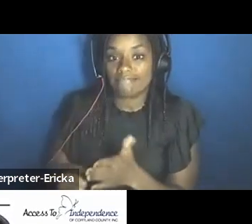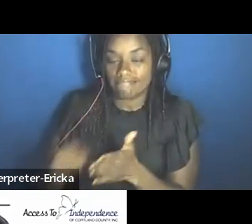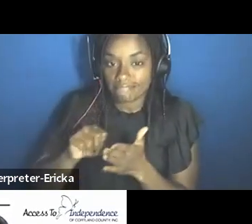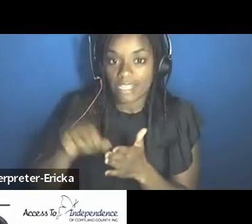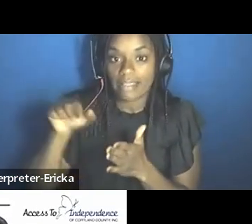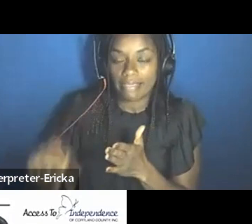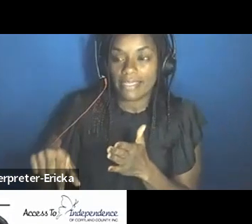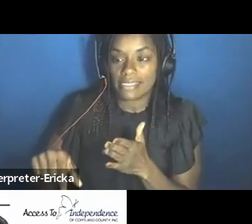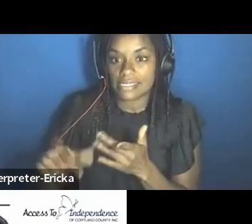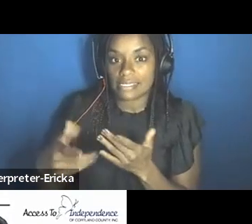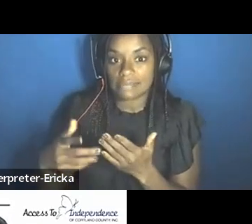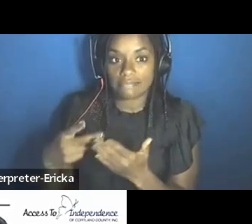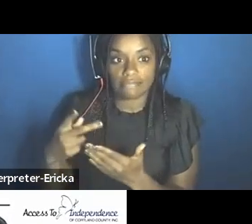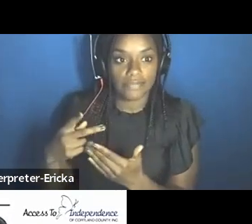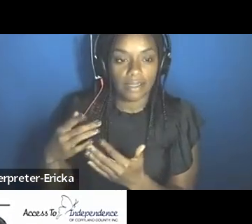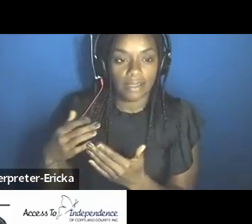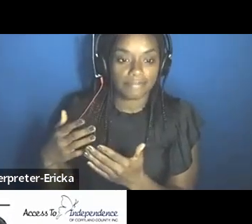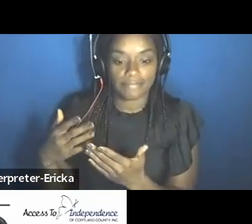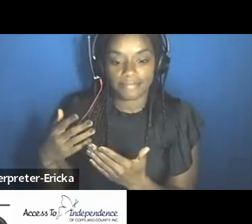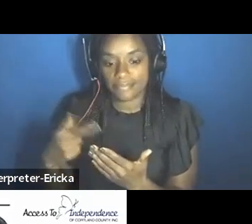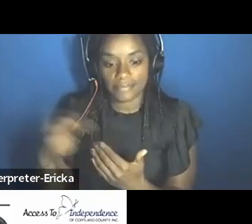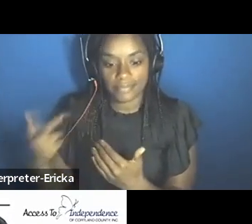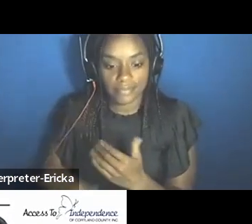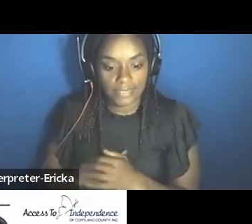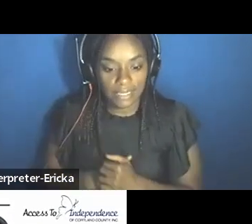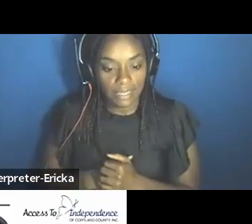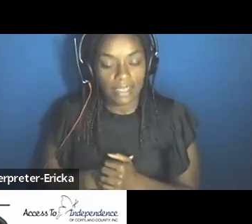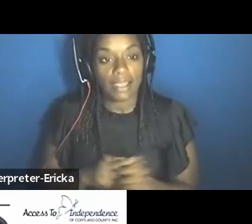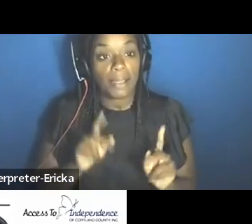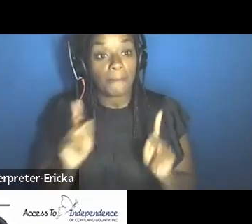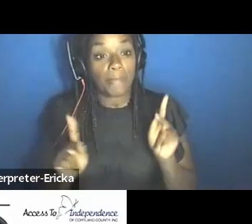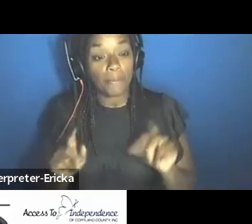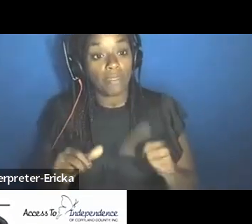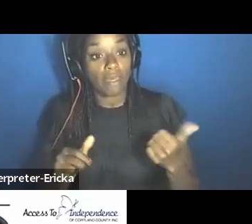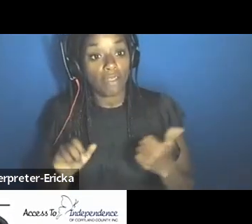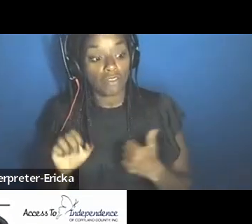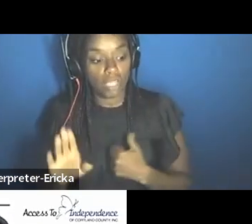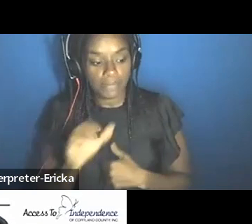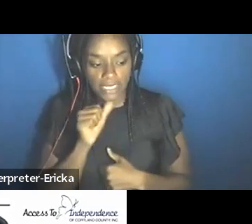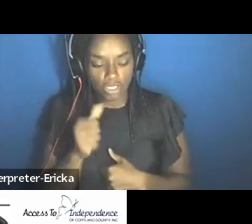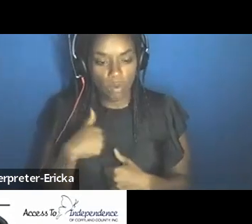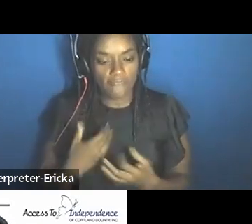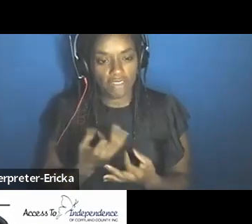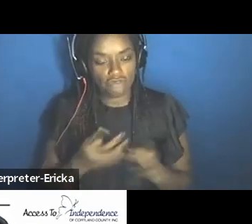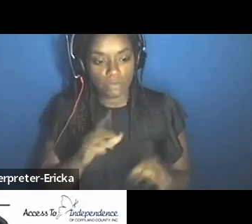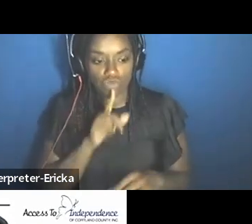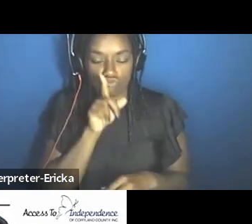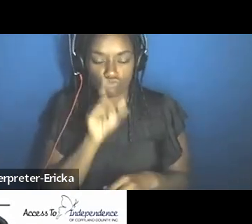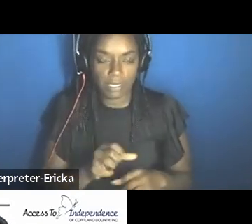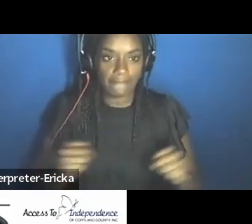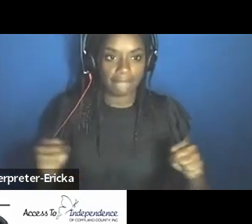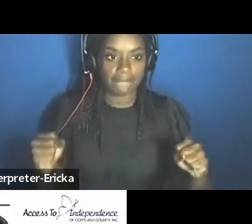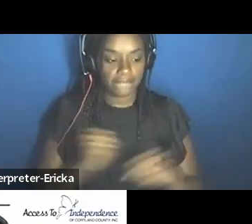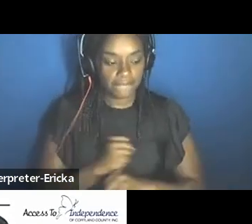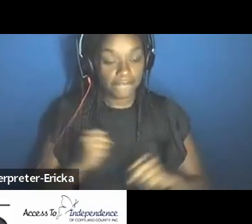don't think people in their other jobs don't have the freedom that CILs have to really fight to make things better. I